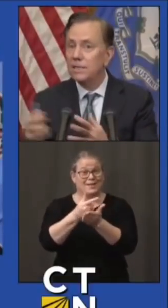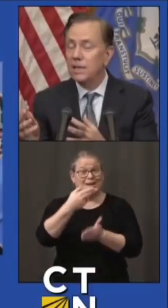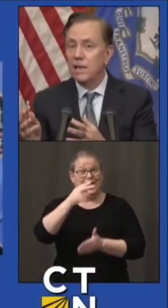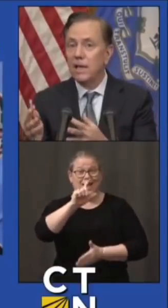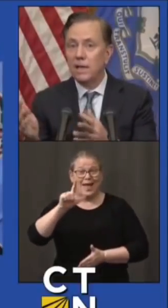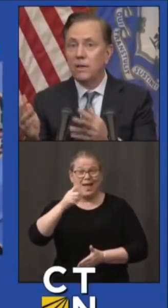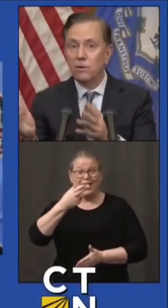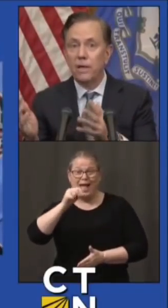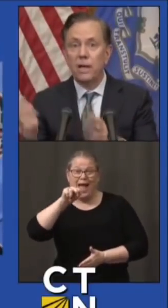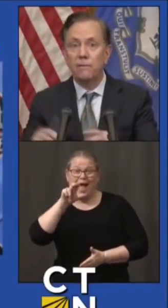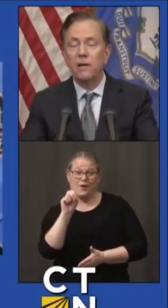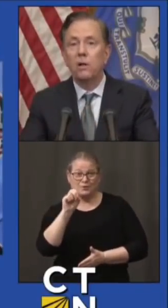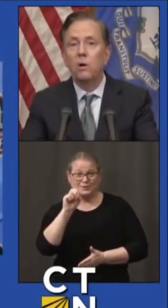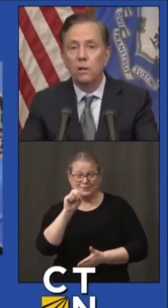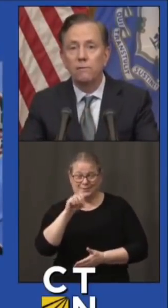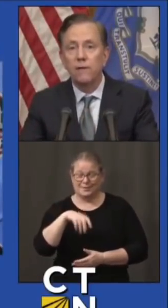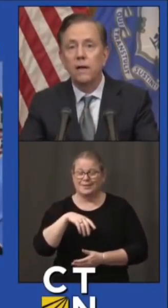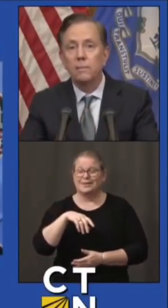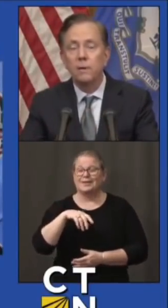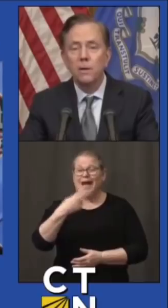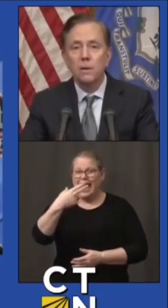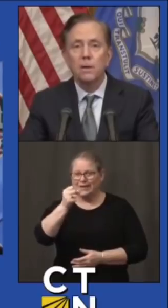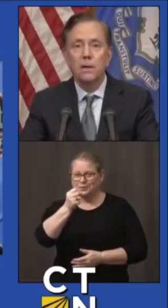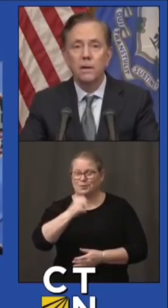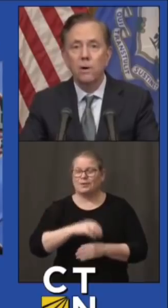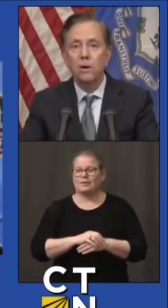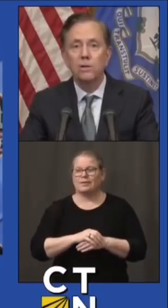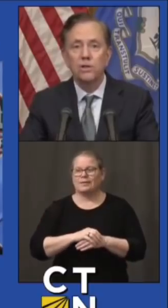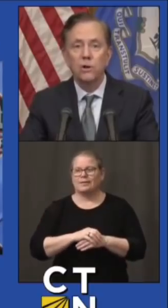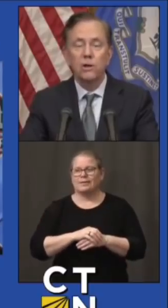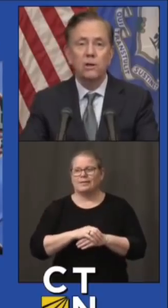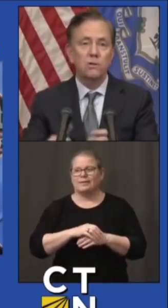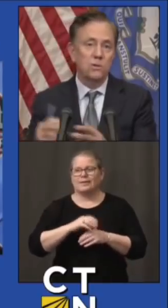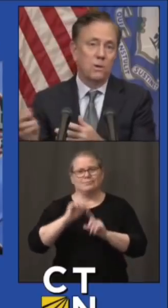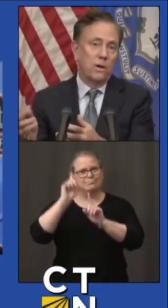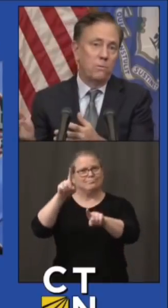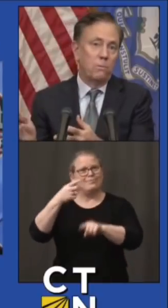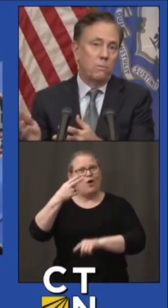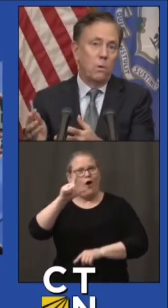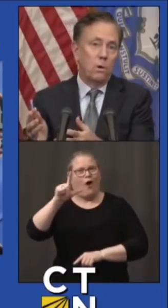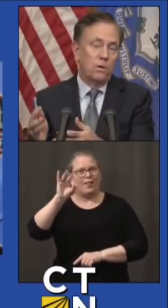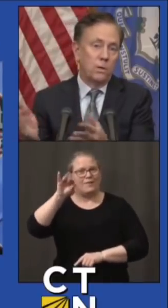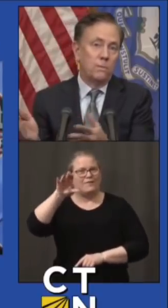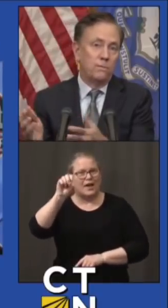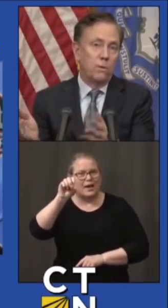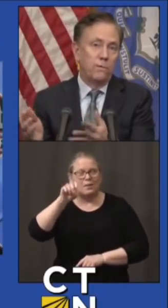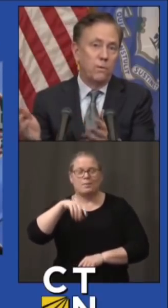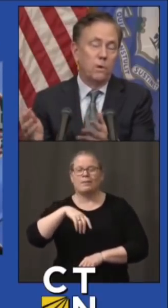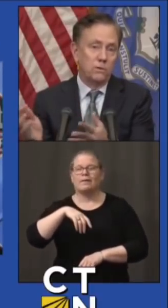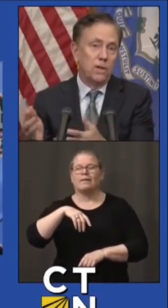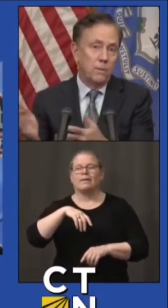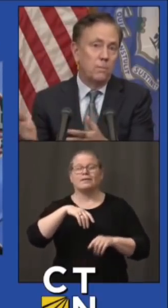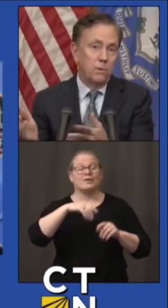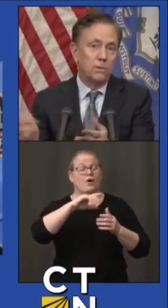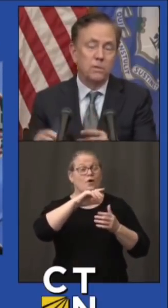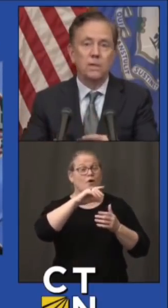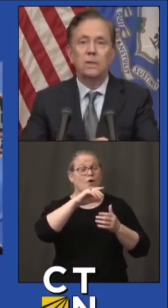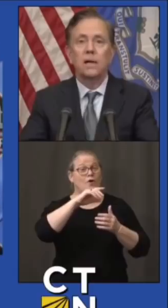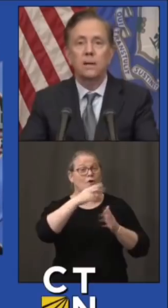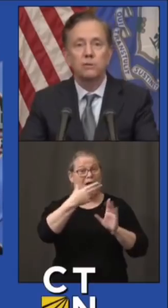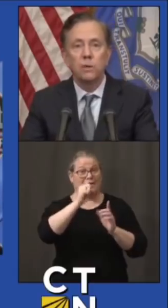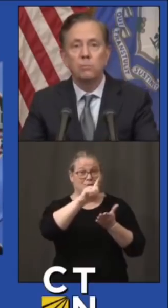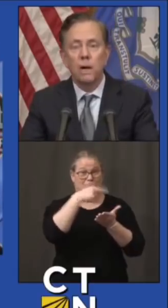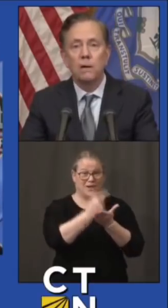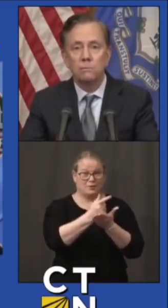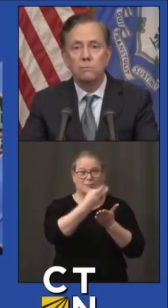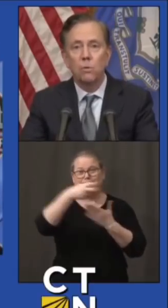many guys in Connecticut are in the NFL Hall of Fame. He went on to Syracuse, where he wore number 44, same number as a